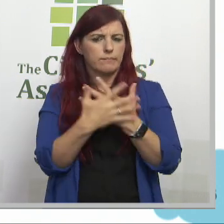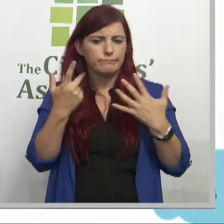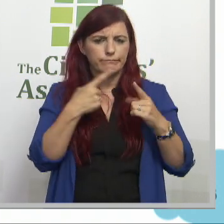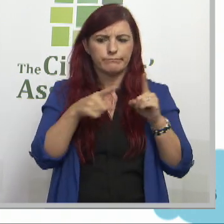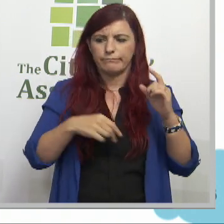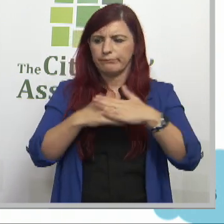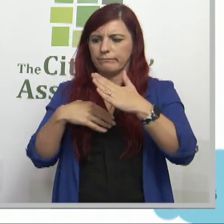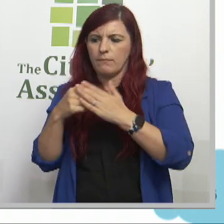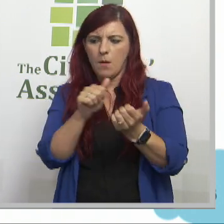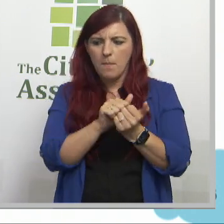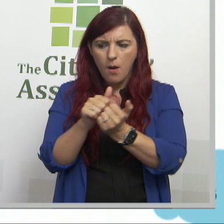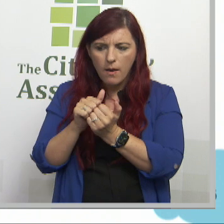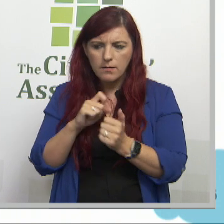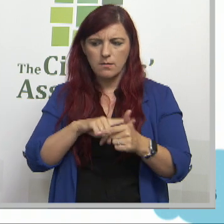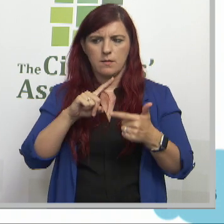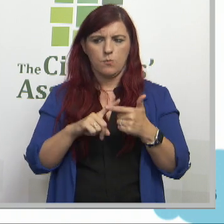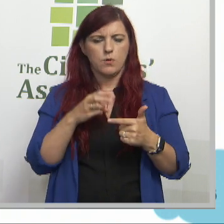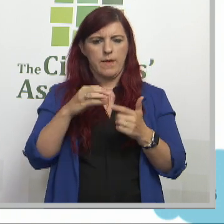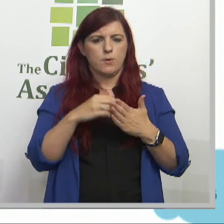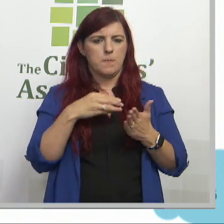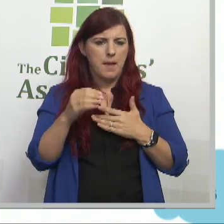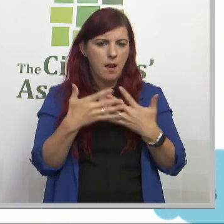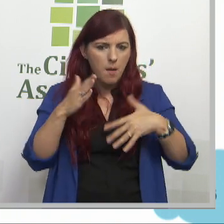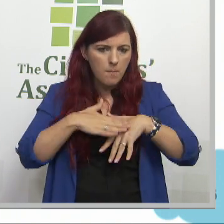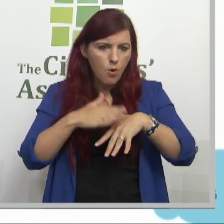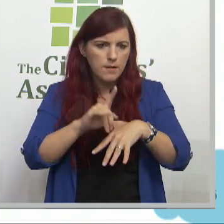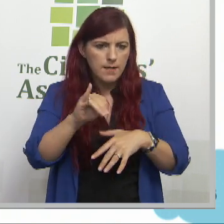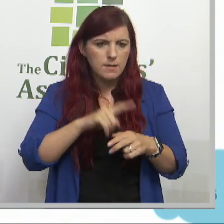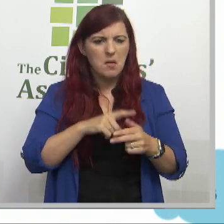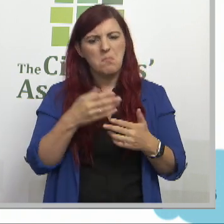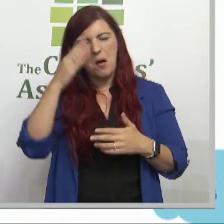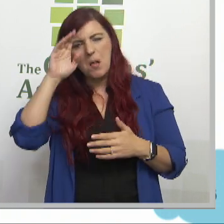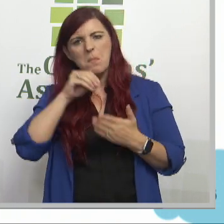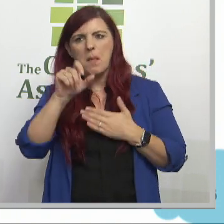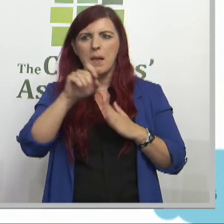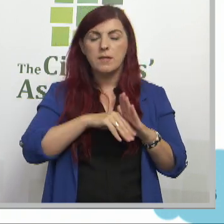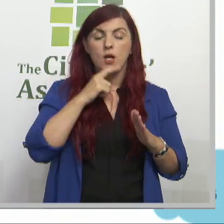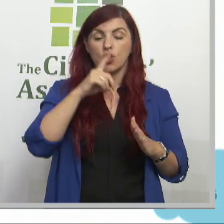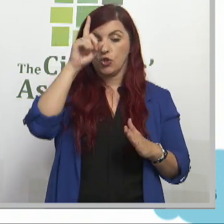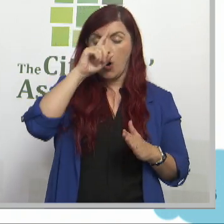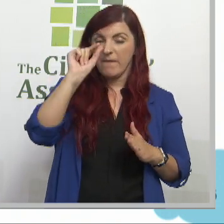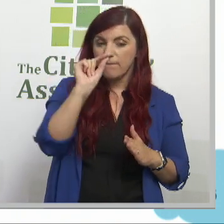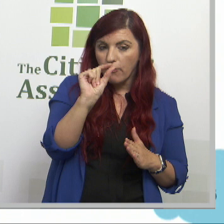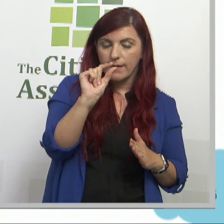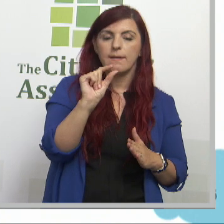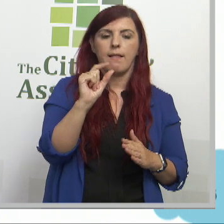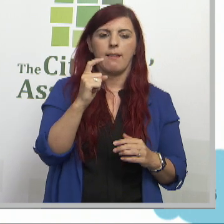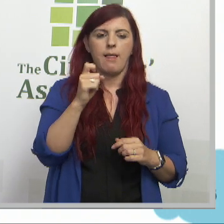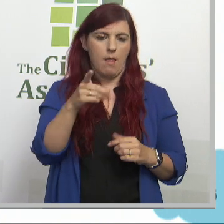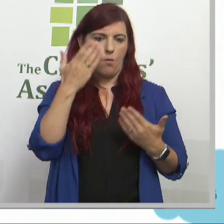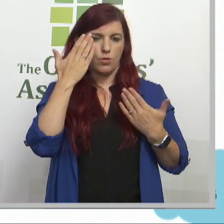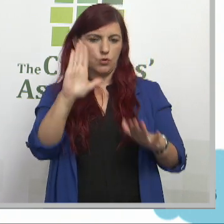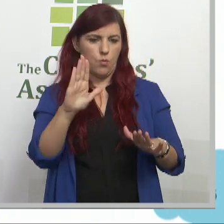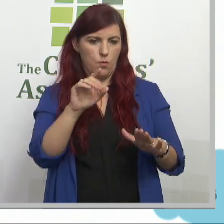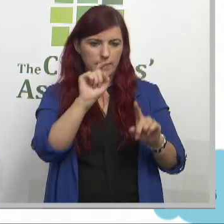borrowing. Italy would have had to pay a lot more on its debt, Ireland a bit less, Germany very little. Okay? And those dots show you for a given